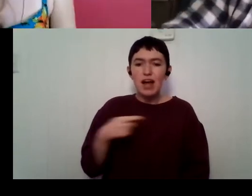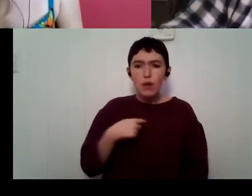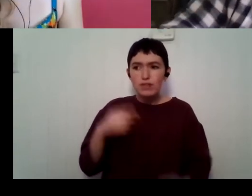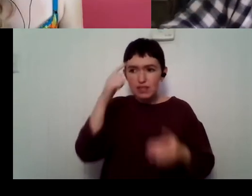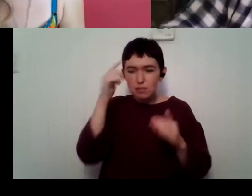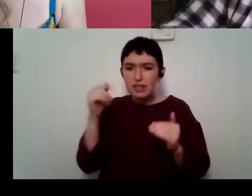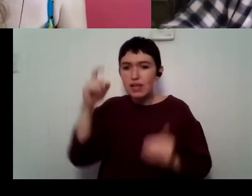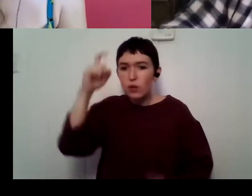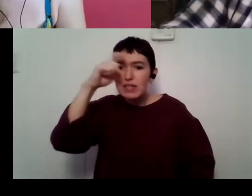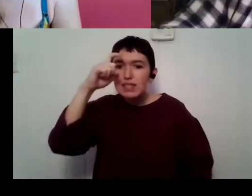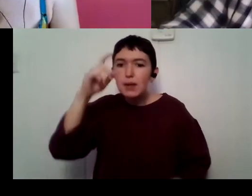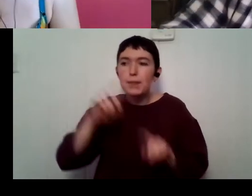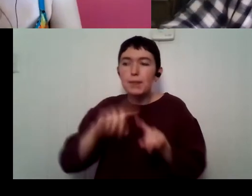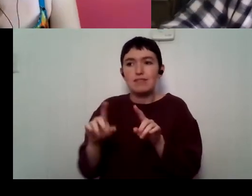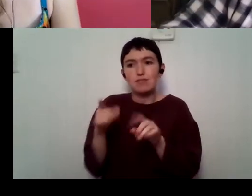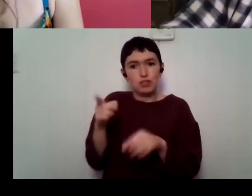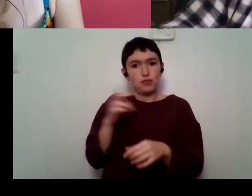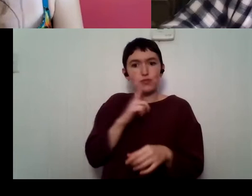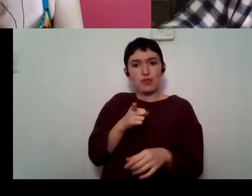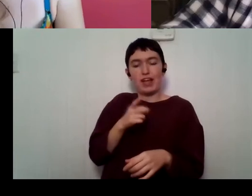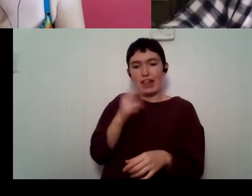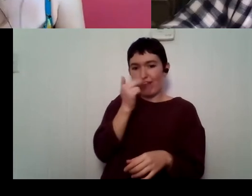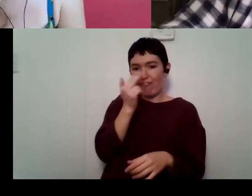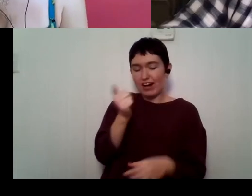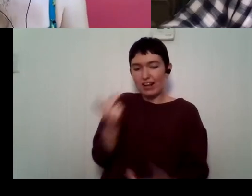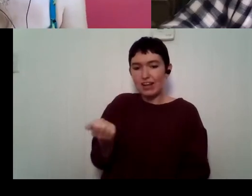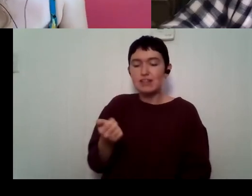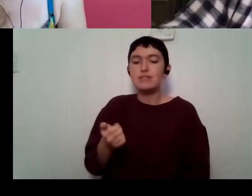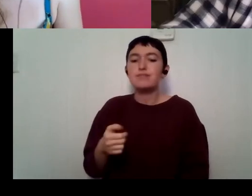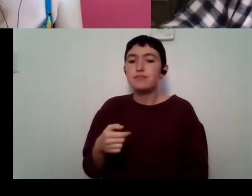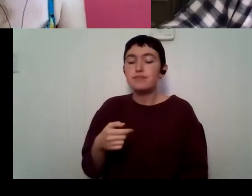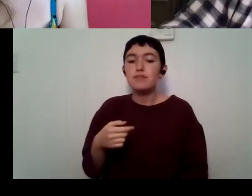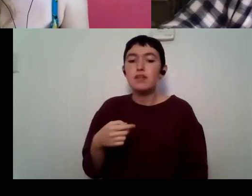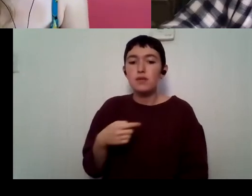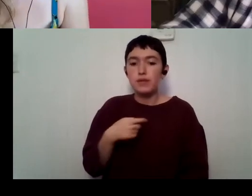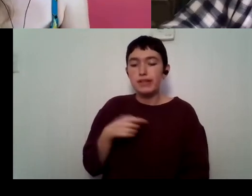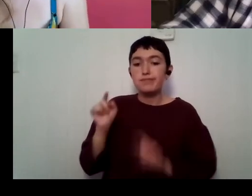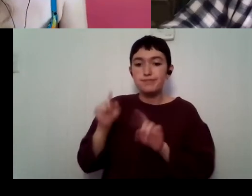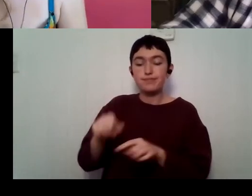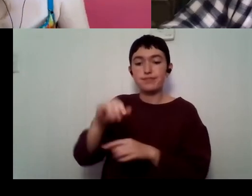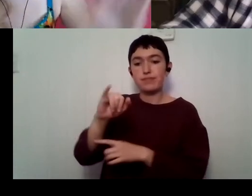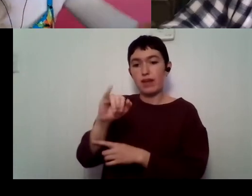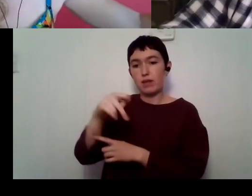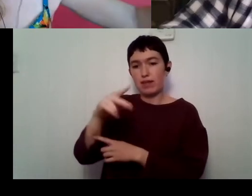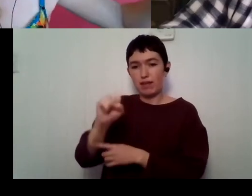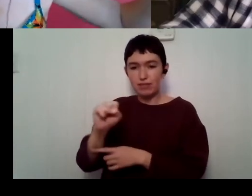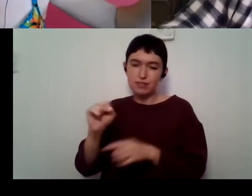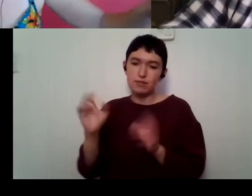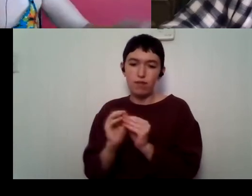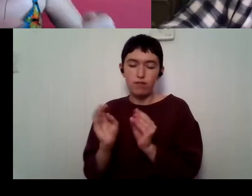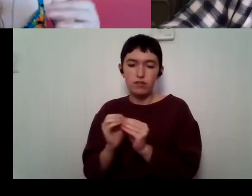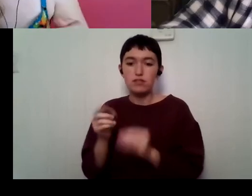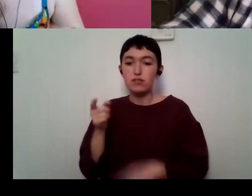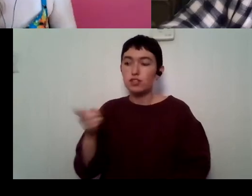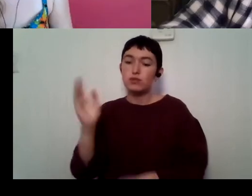No, but she's actually very, very funny. The first time I met her was at IPS, a conference I attended in 2016. she was giving the keynote talk that day. I